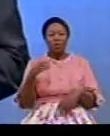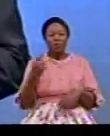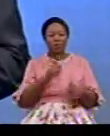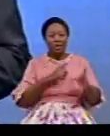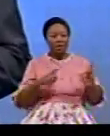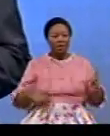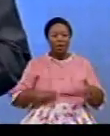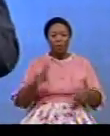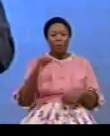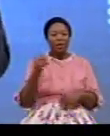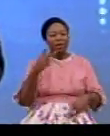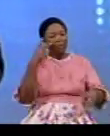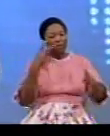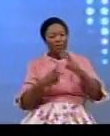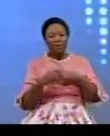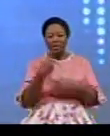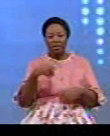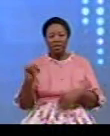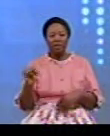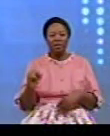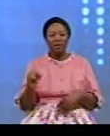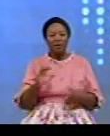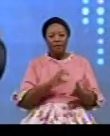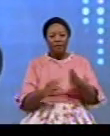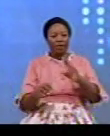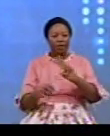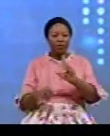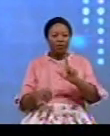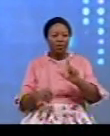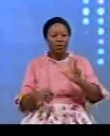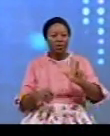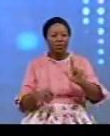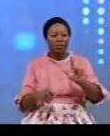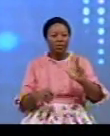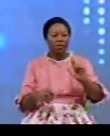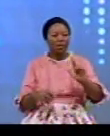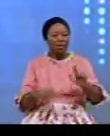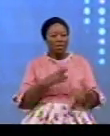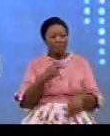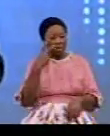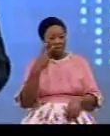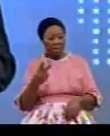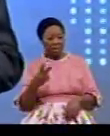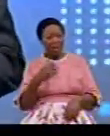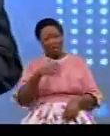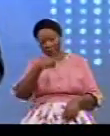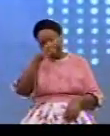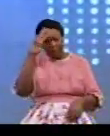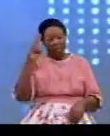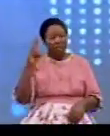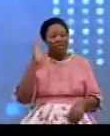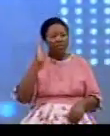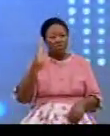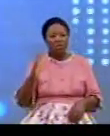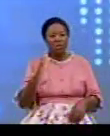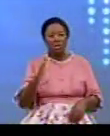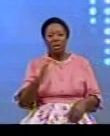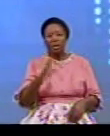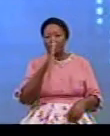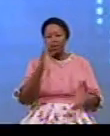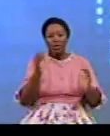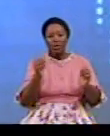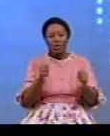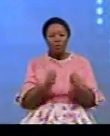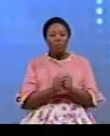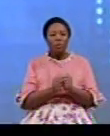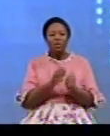In verse 9 says, hide thy face from my sins. He said,